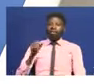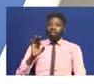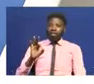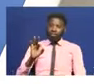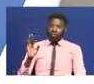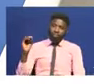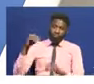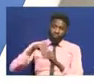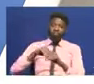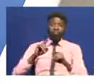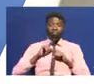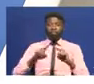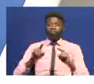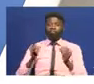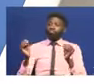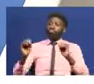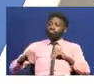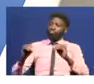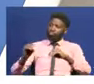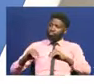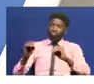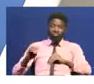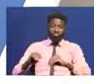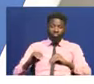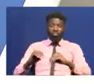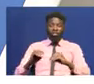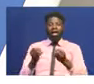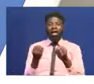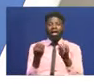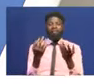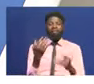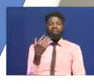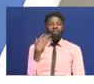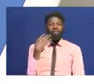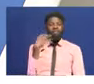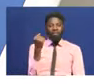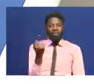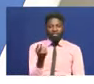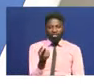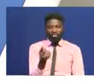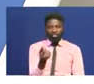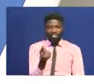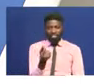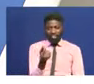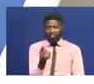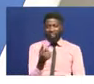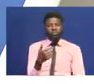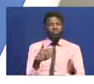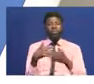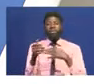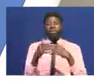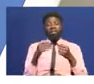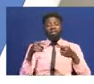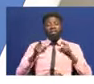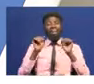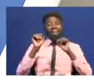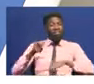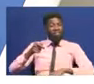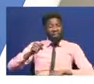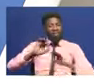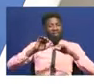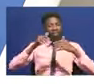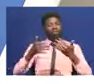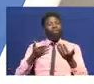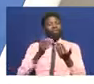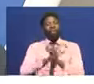the contribution that they were giving was a flat rate of 500 shillings, which was inequitable because it was regardless of your ability to pay. And then again, there